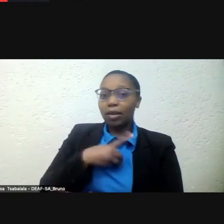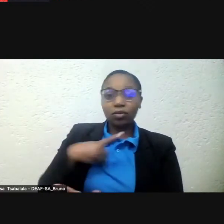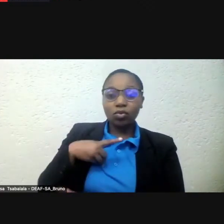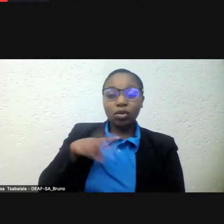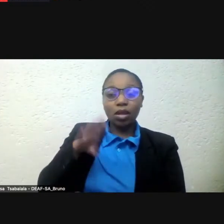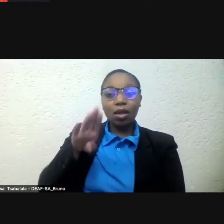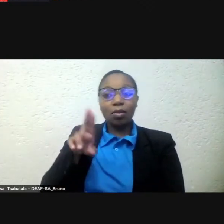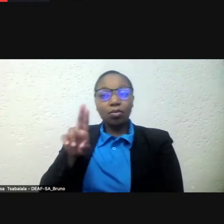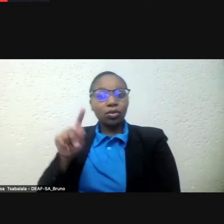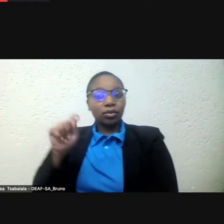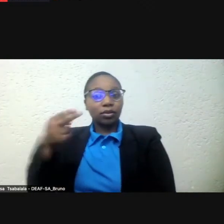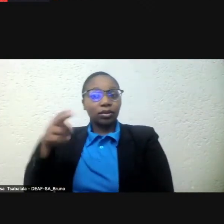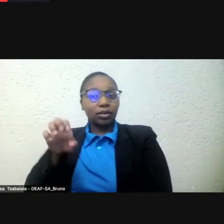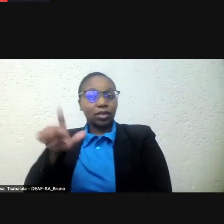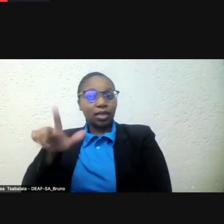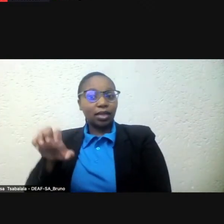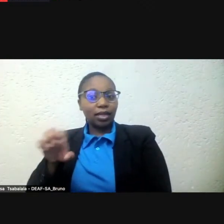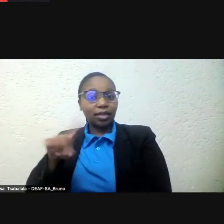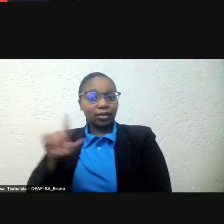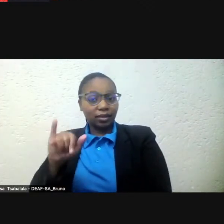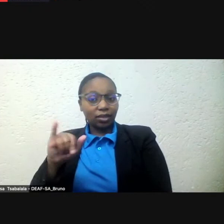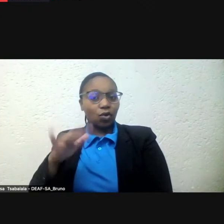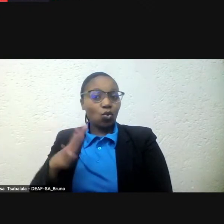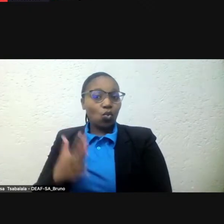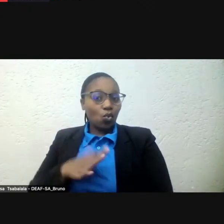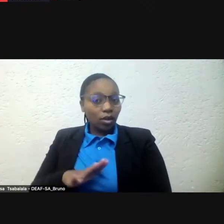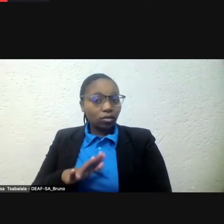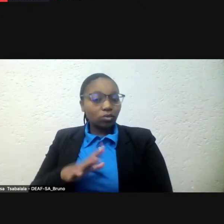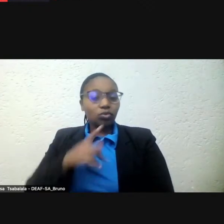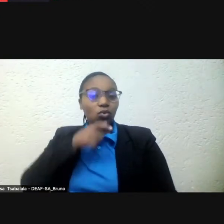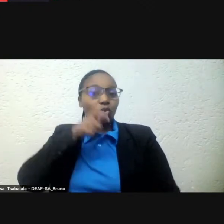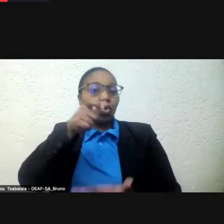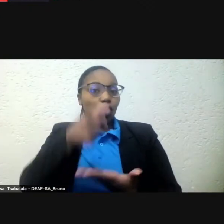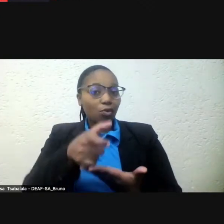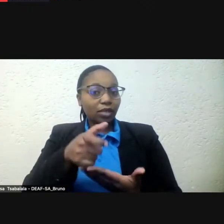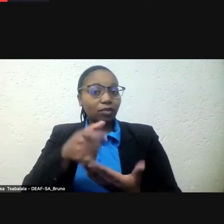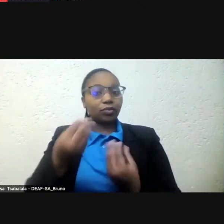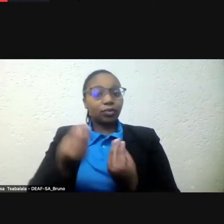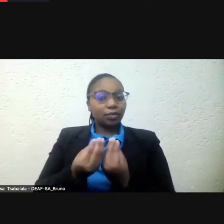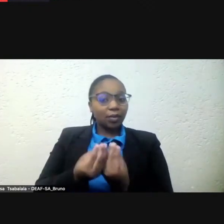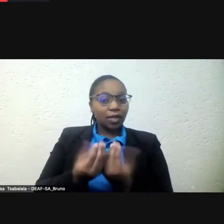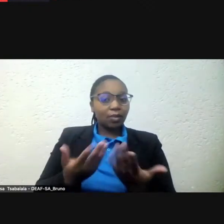on before we get back to Mr. Mohale Foster?